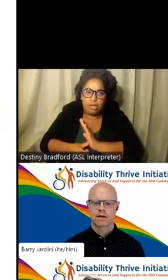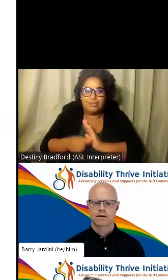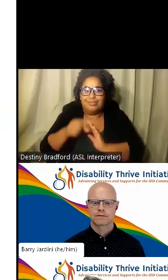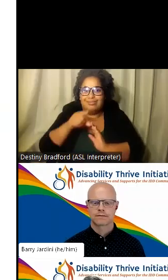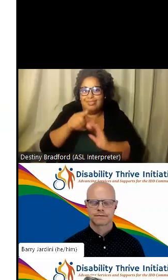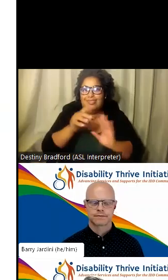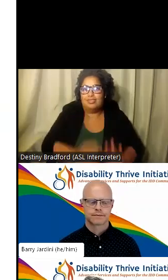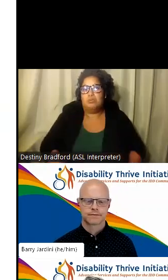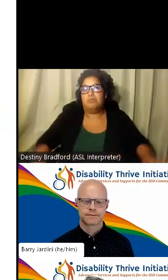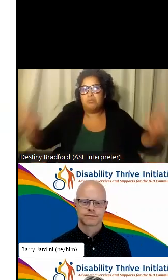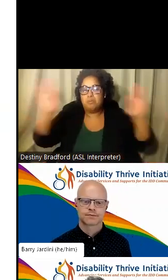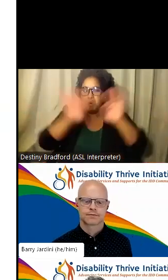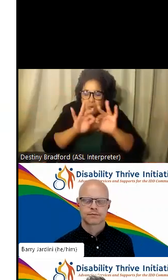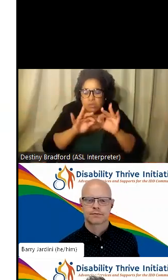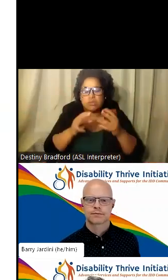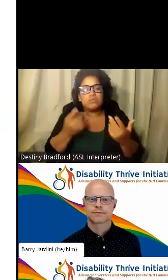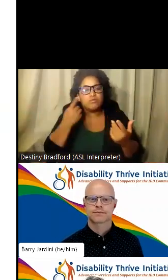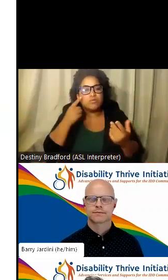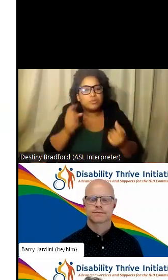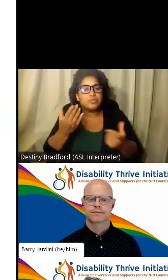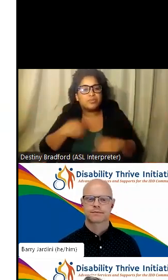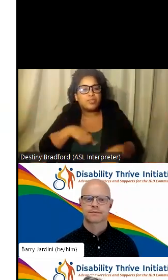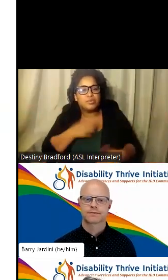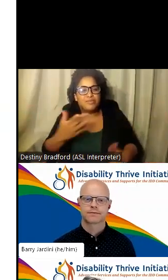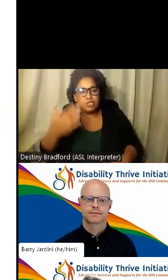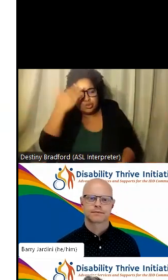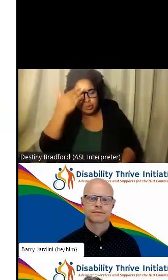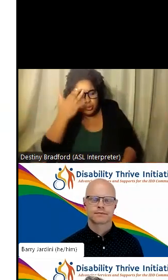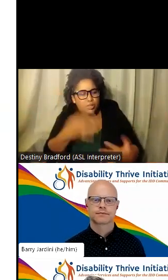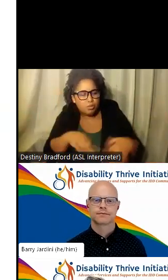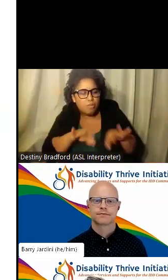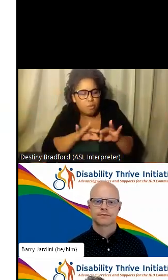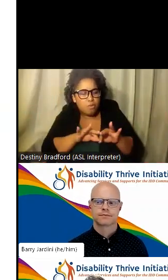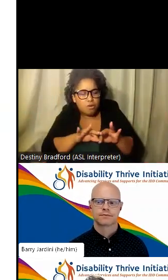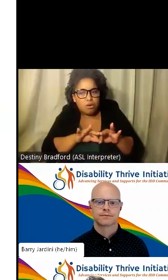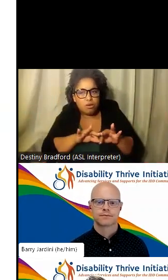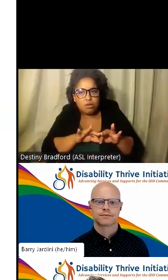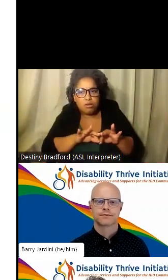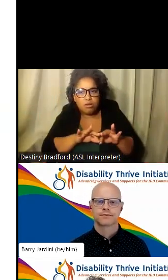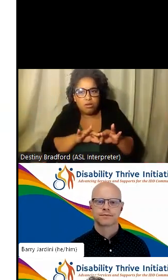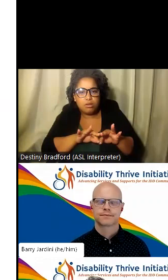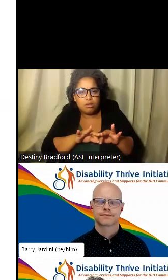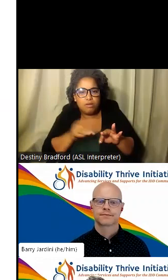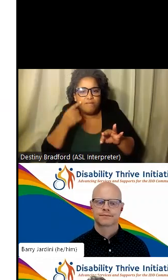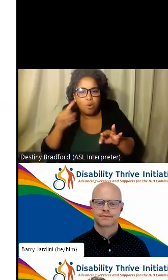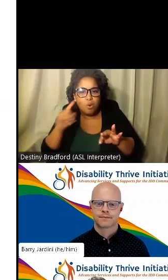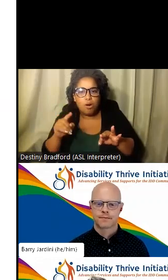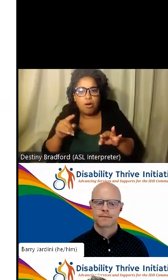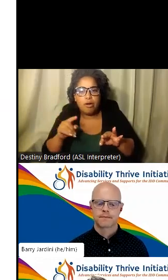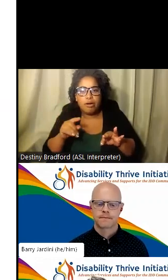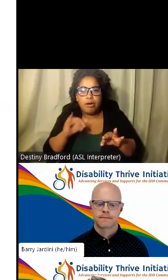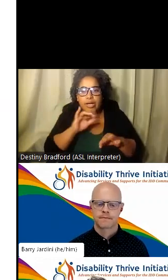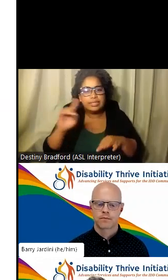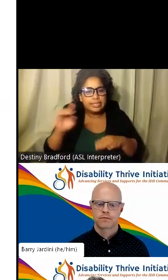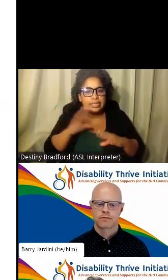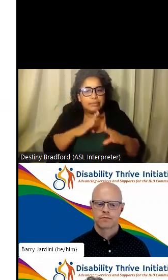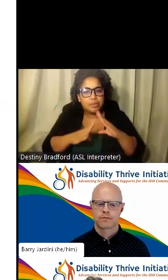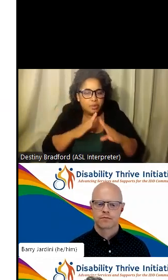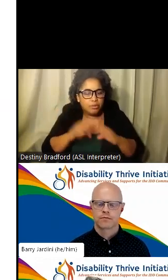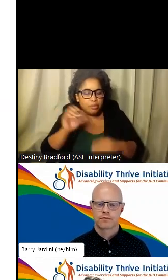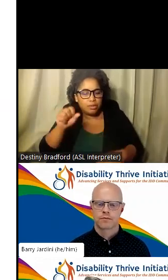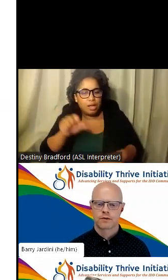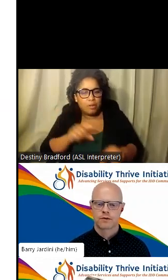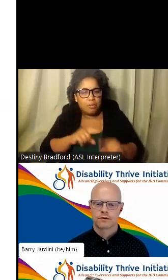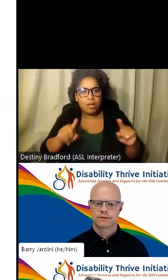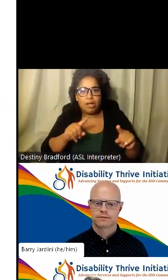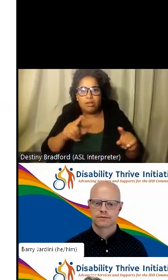important this is. And I think for many of us, we always knew how important this was for the IDD community. It is